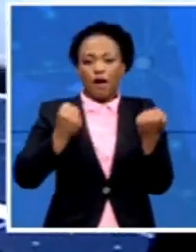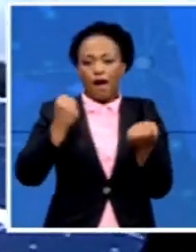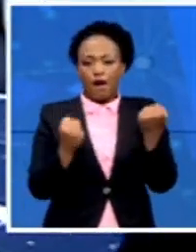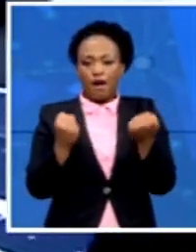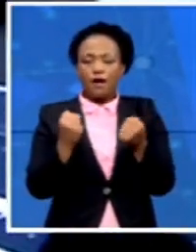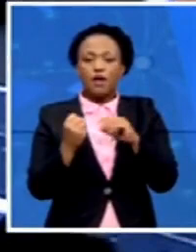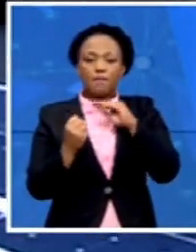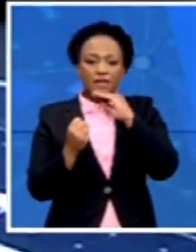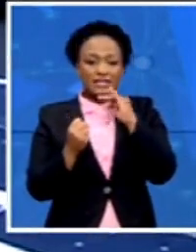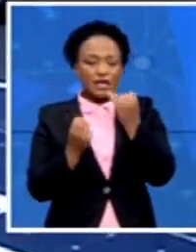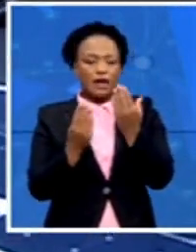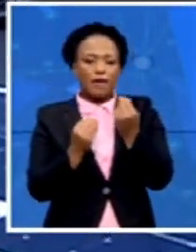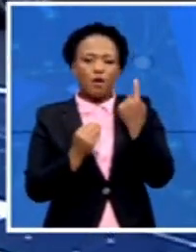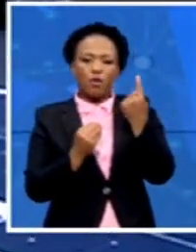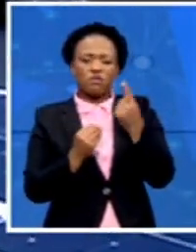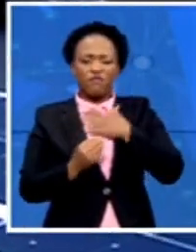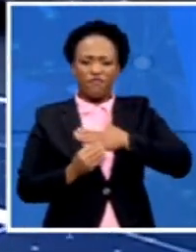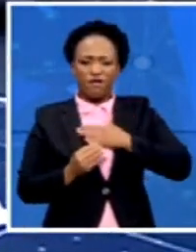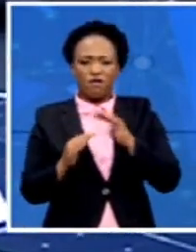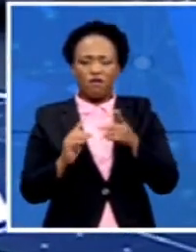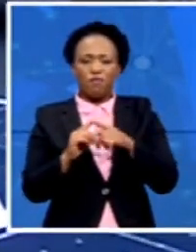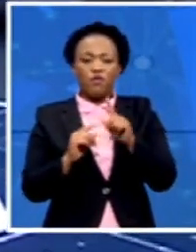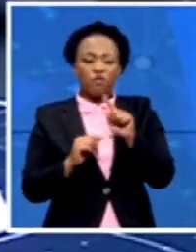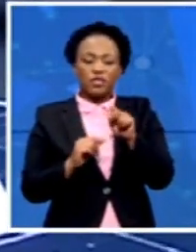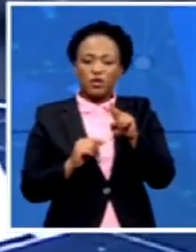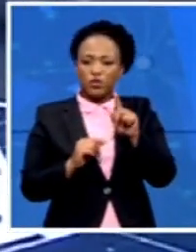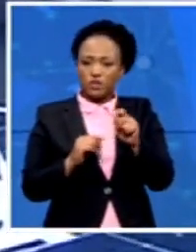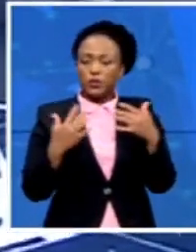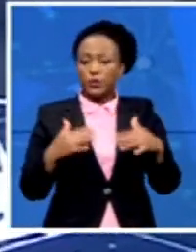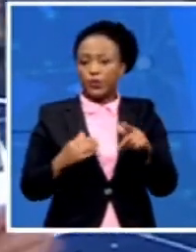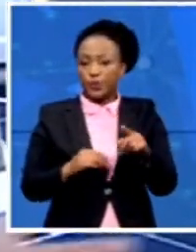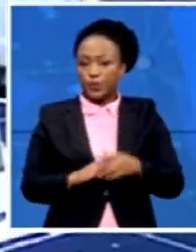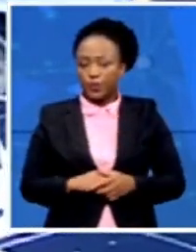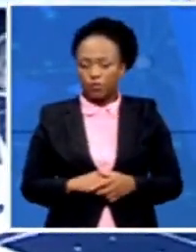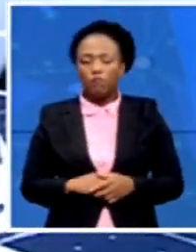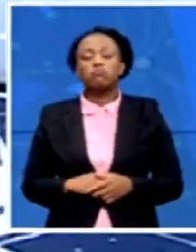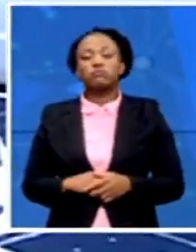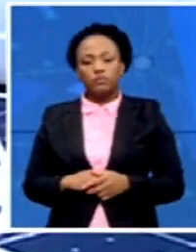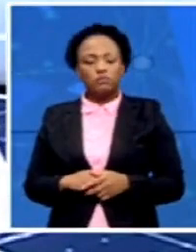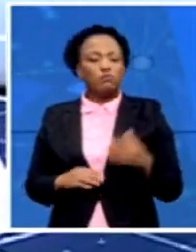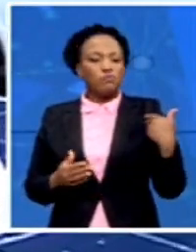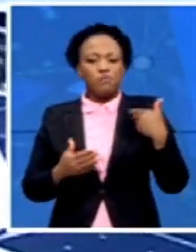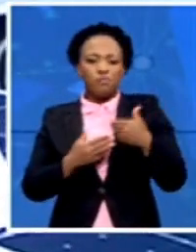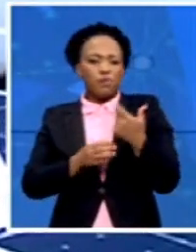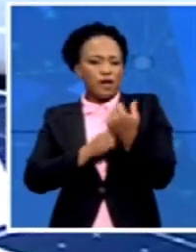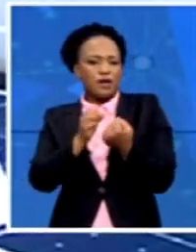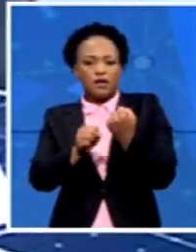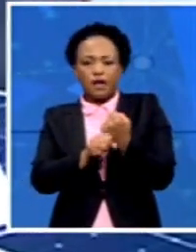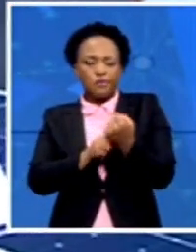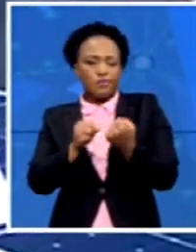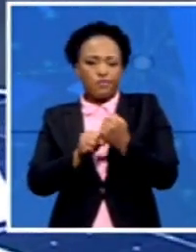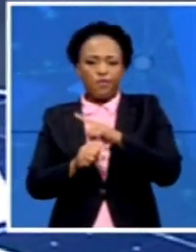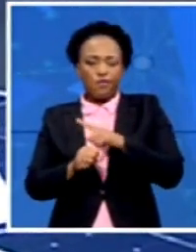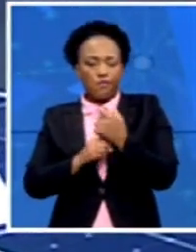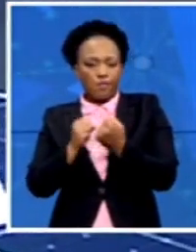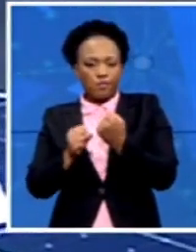what does that do for TUT? Well, it's fantastic. It's fantastic. We've been working hard for many years, and hopefully we can keep the title at this year's SASL Solar Challenge happening